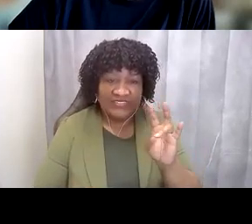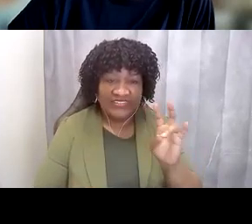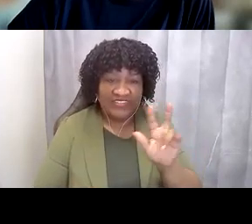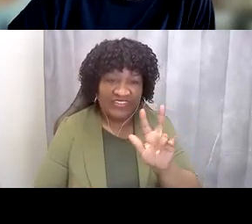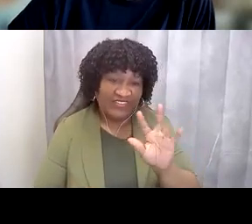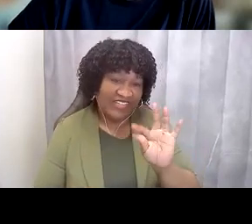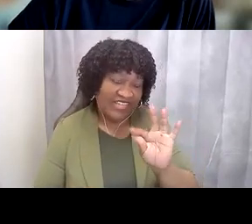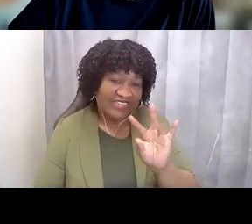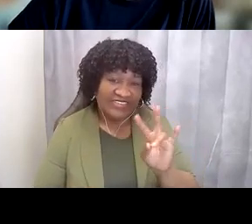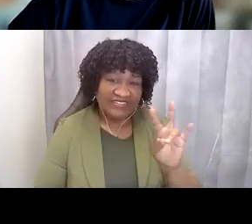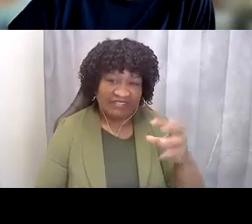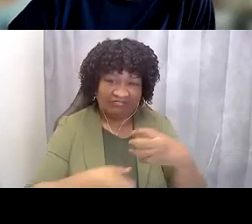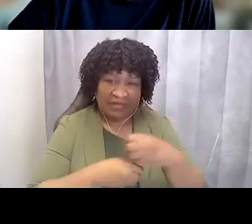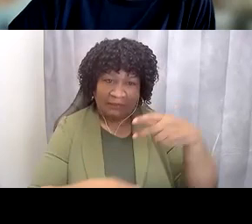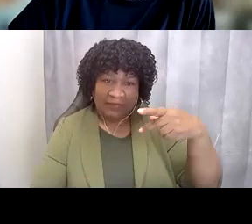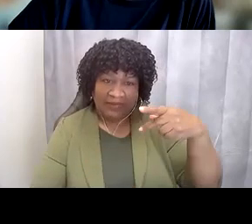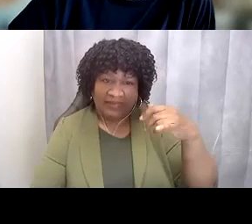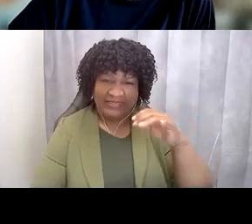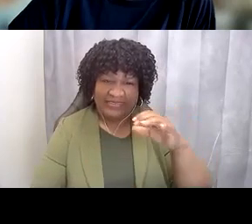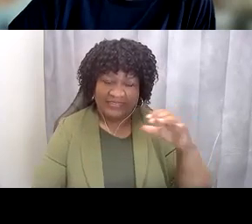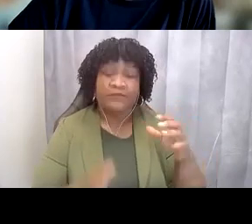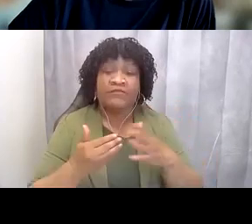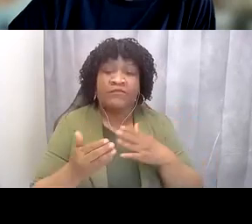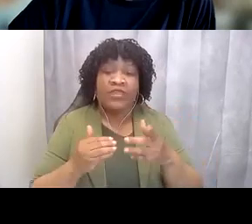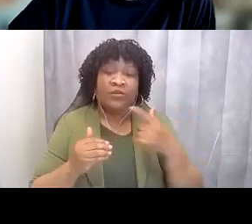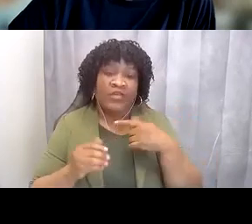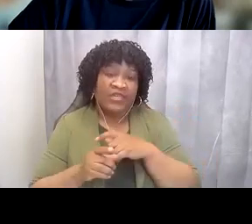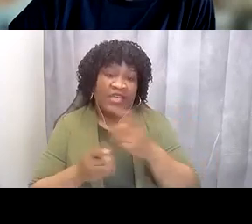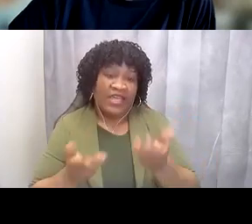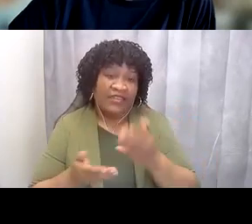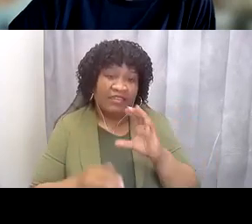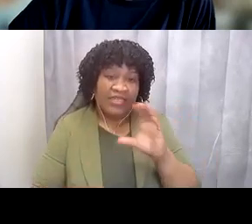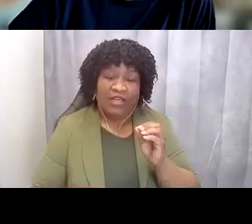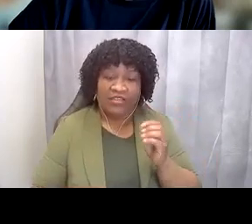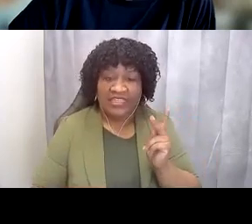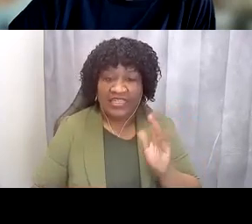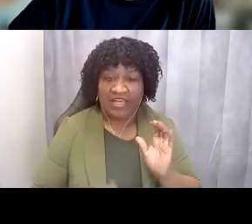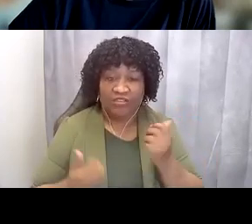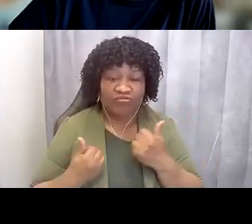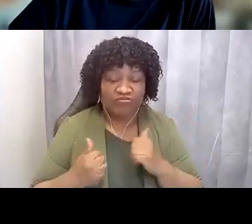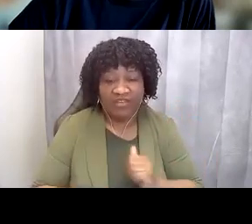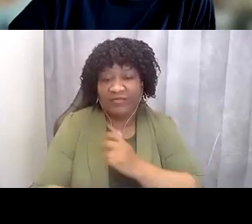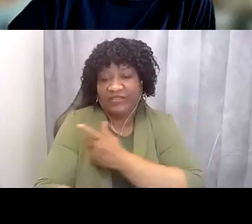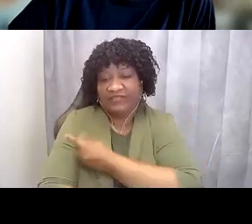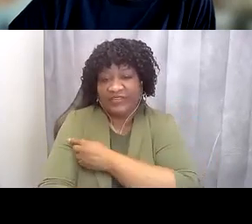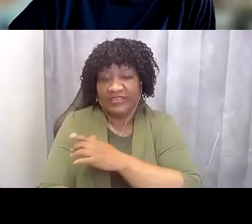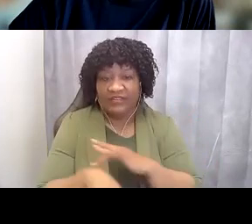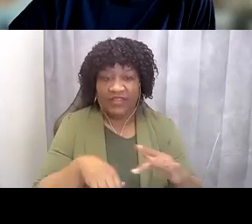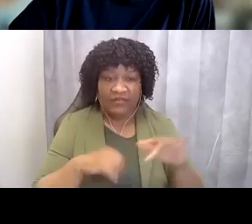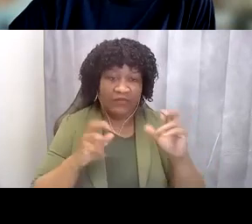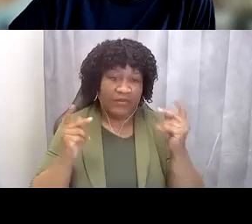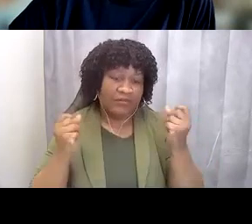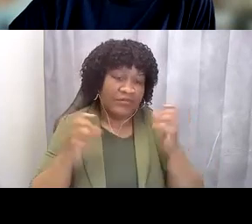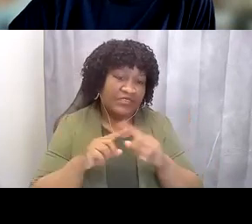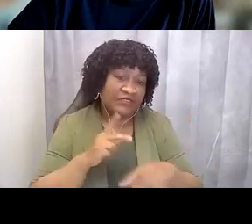206-477-3977. So we have been, at the county, have tried to make the vaccines available in many, many